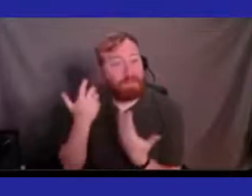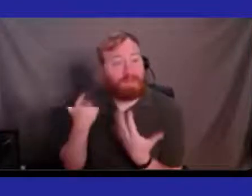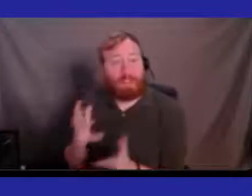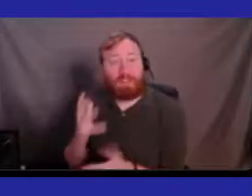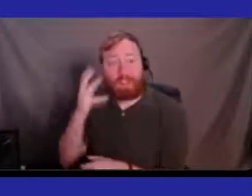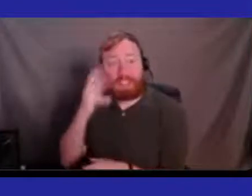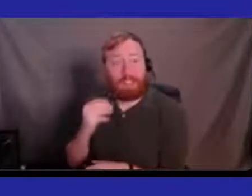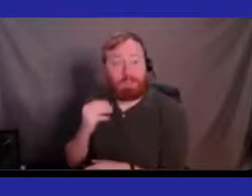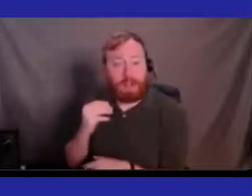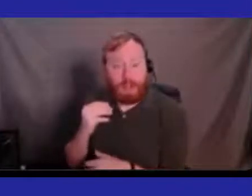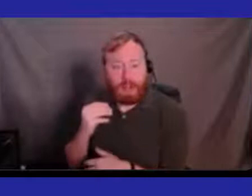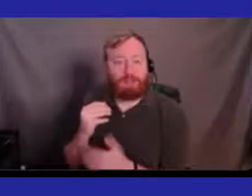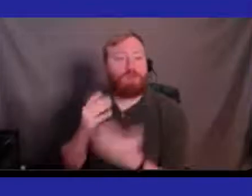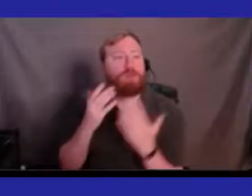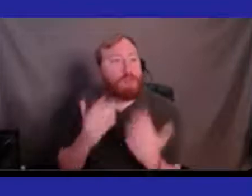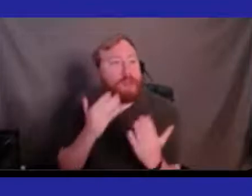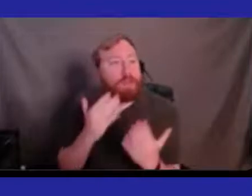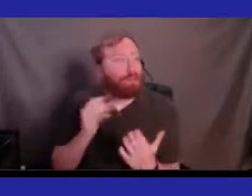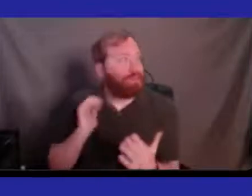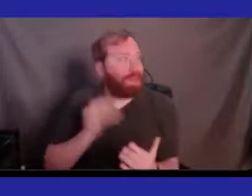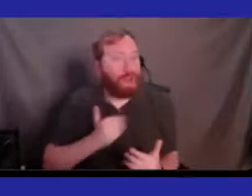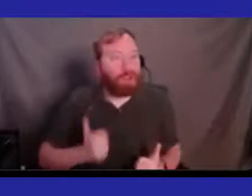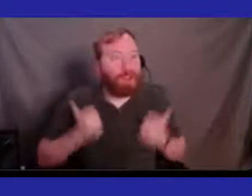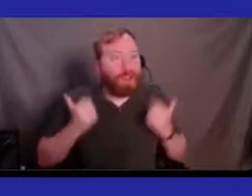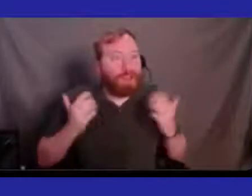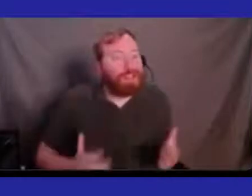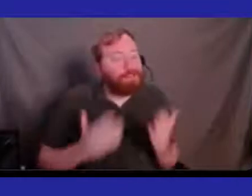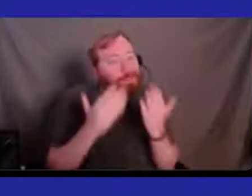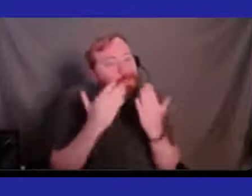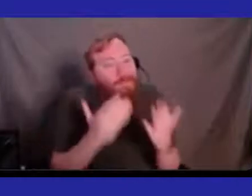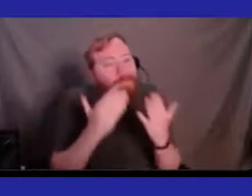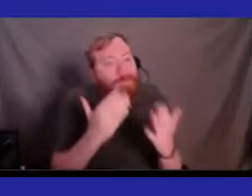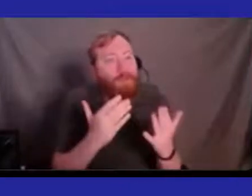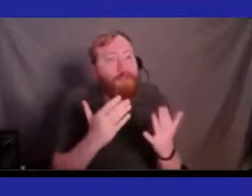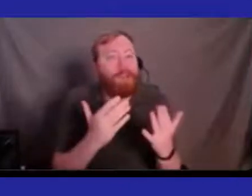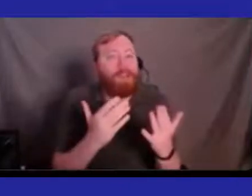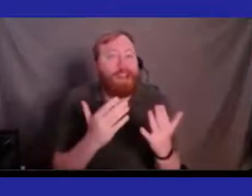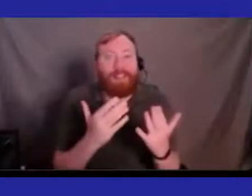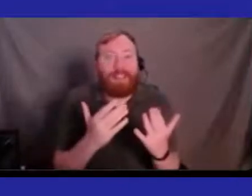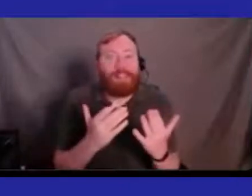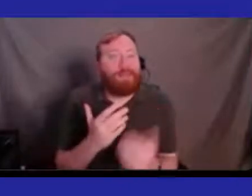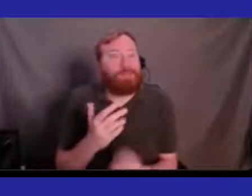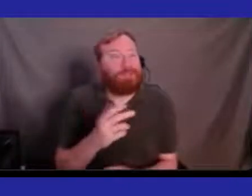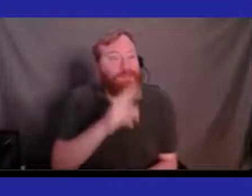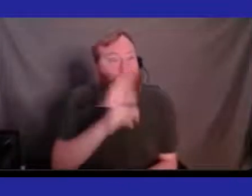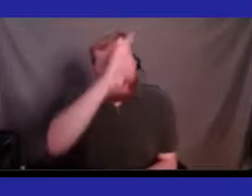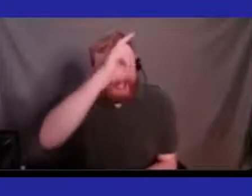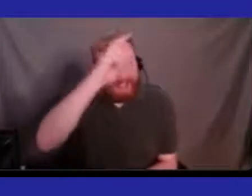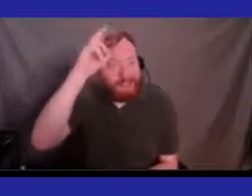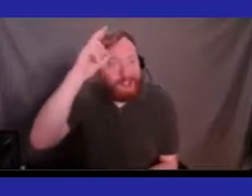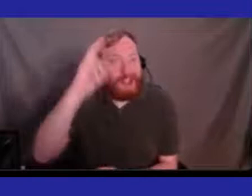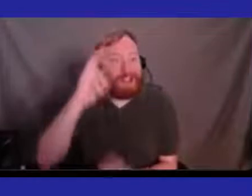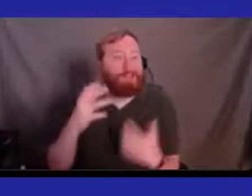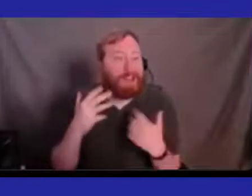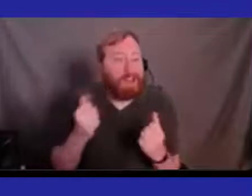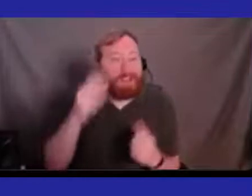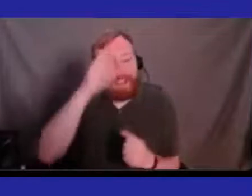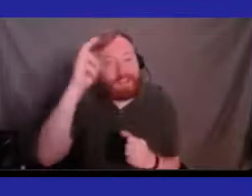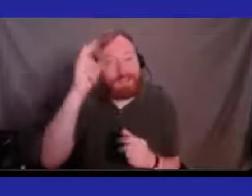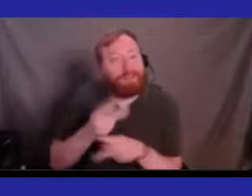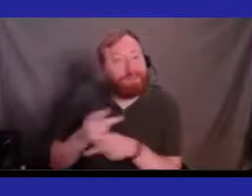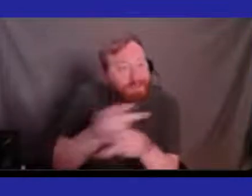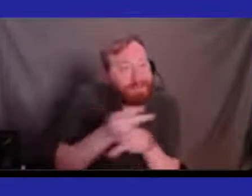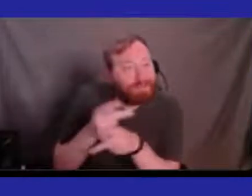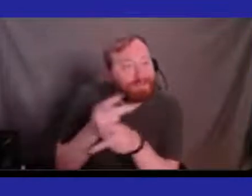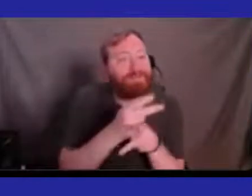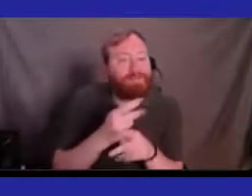residents are thankful for the care that Health and Hospital has given us. What I really like to focus on is the CAB